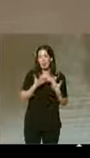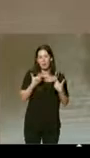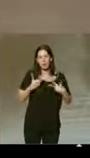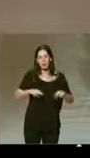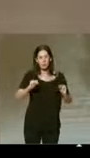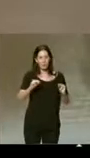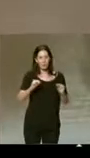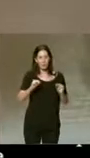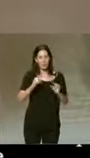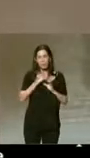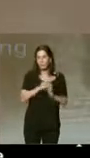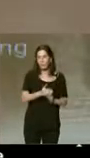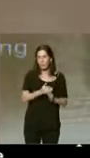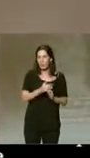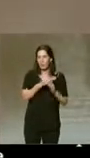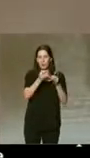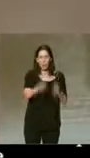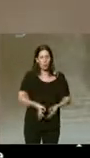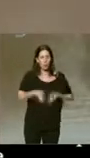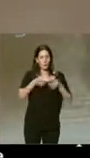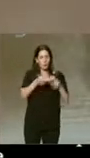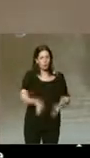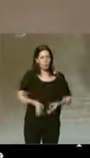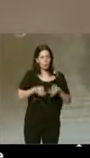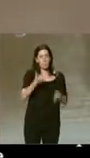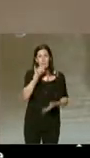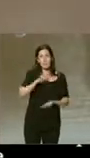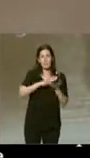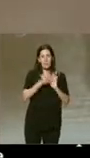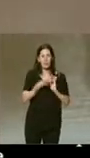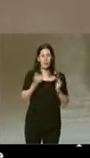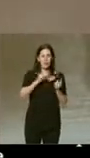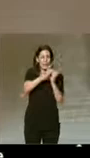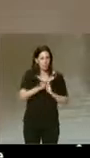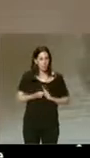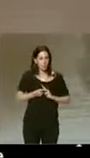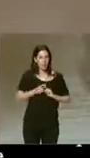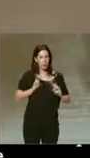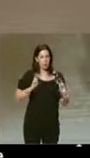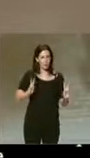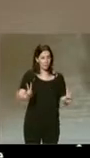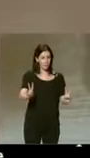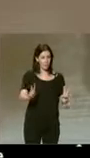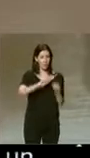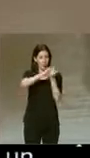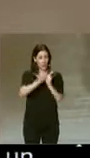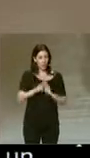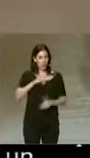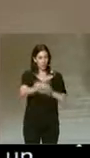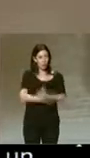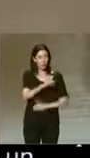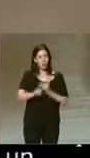it's fully closed up and it's somehow dead. When you have a system that's a live system and that